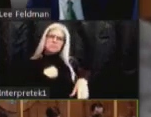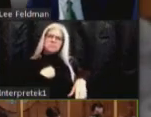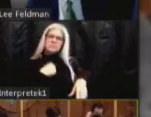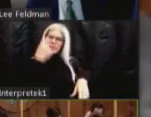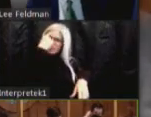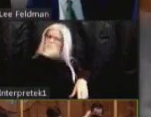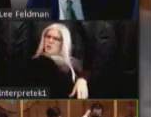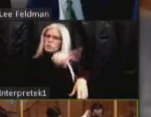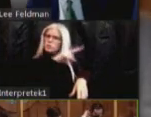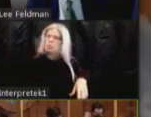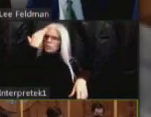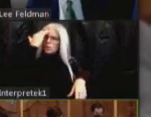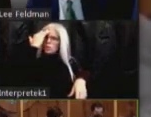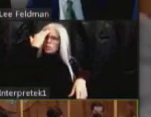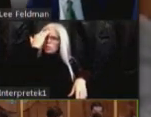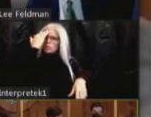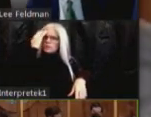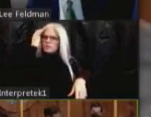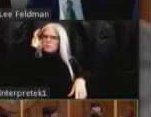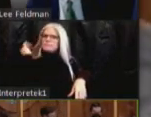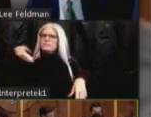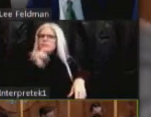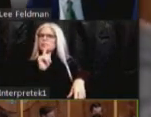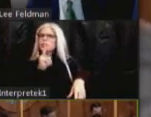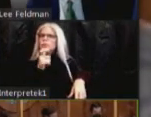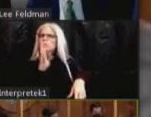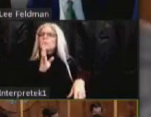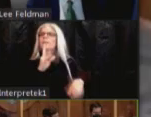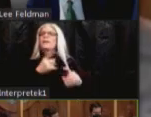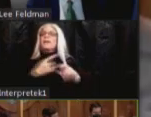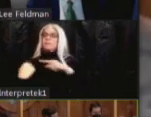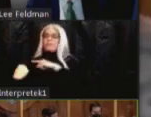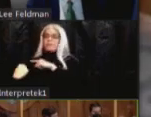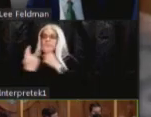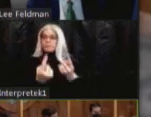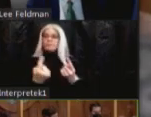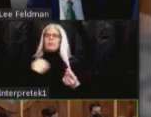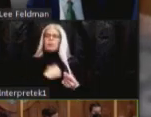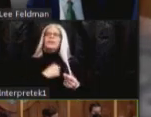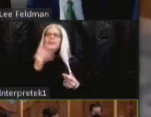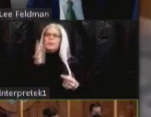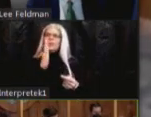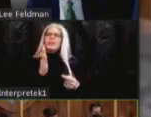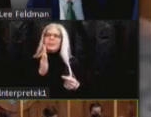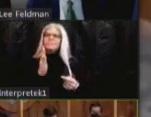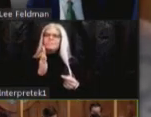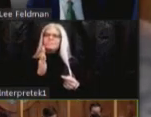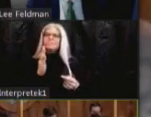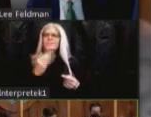simpatico with you on this stuff from the beginning. We definitely have a sort of divergent opinion on what will be most effective at this